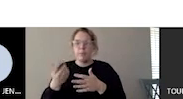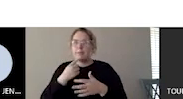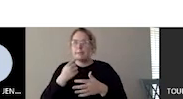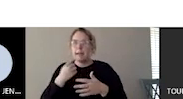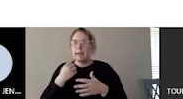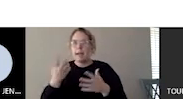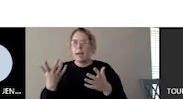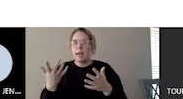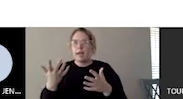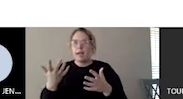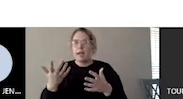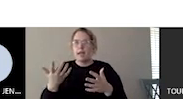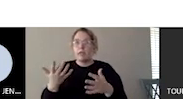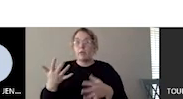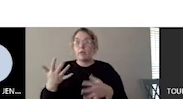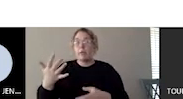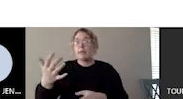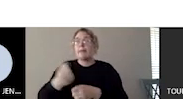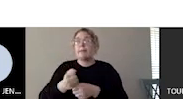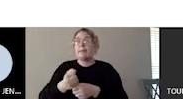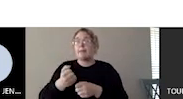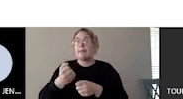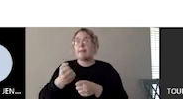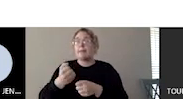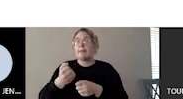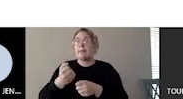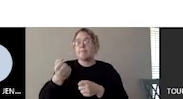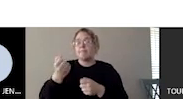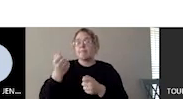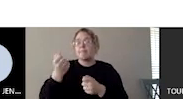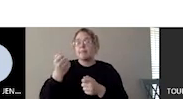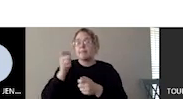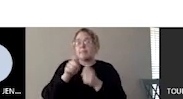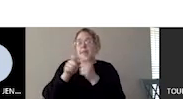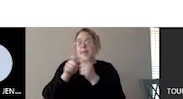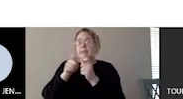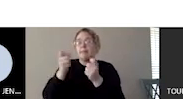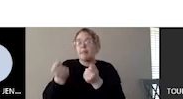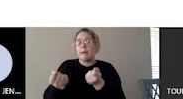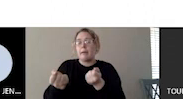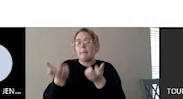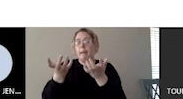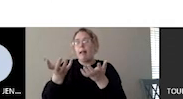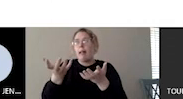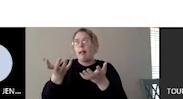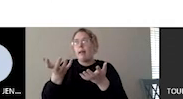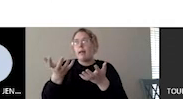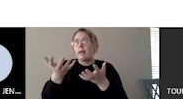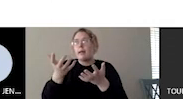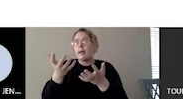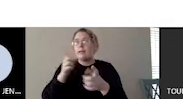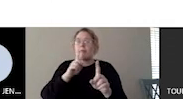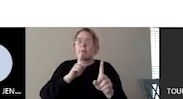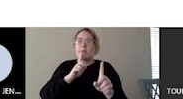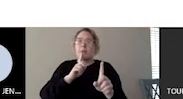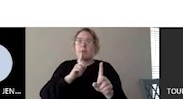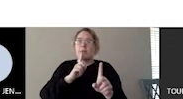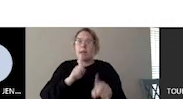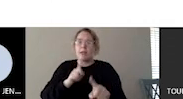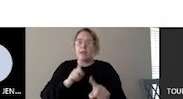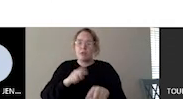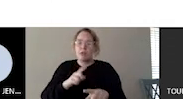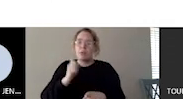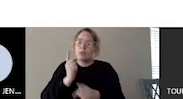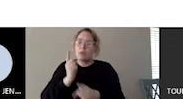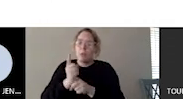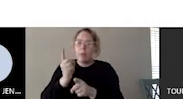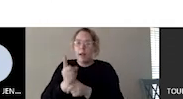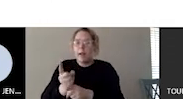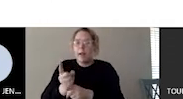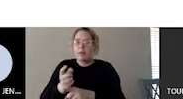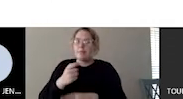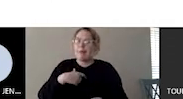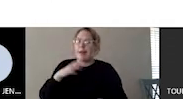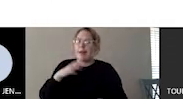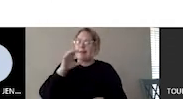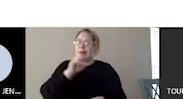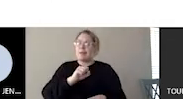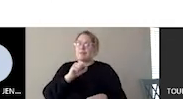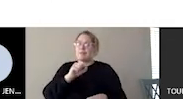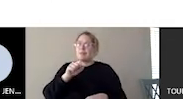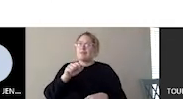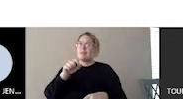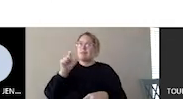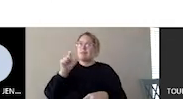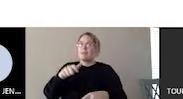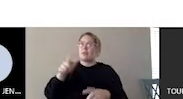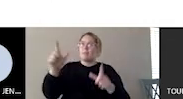this many correct answers, and then just the variable number would be projected. And then my guess is that they would have to screenshot that, send it to the